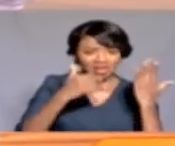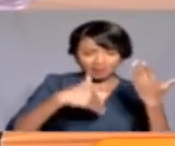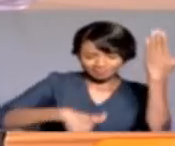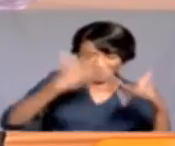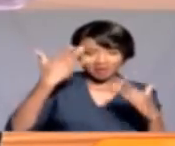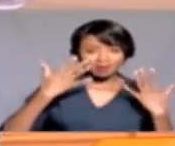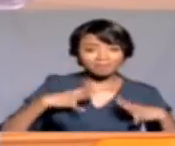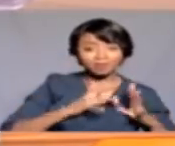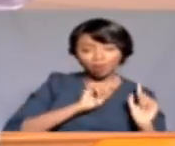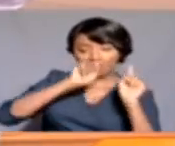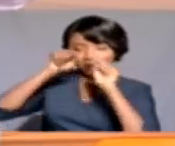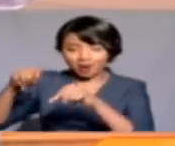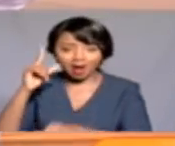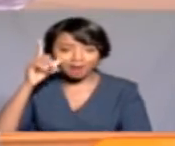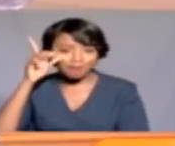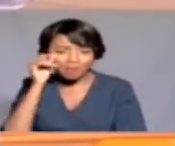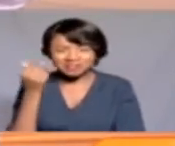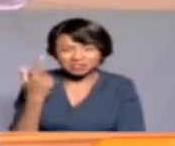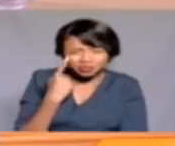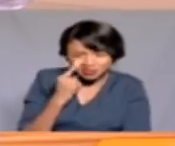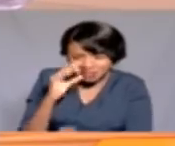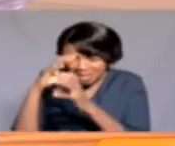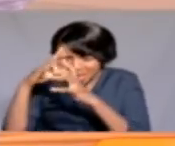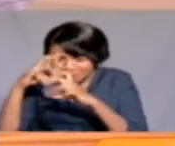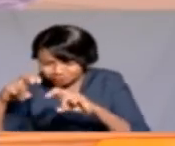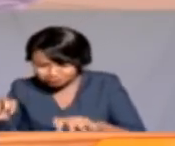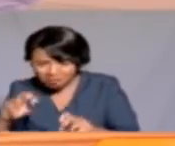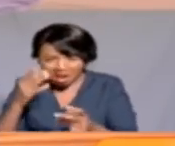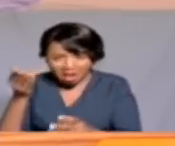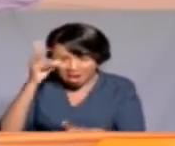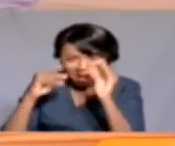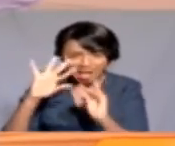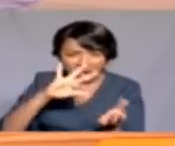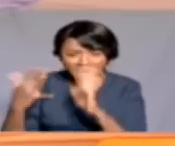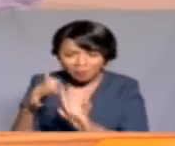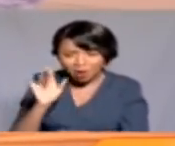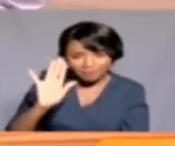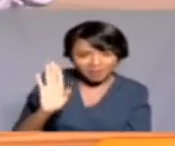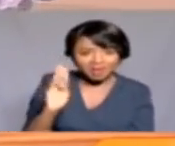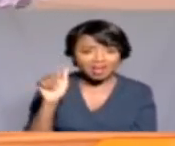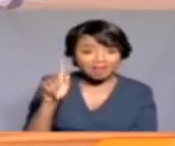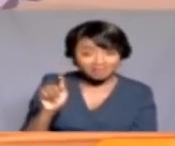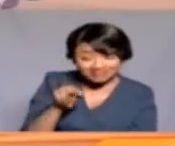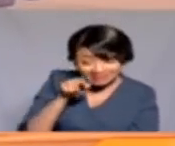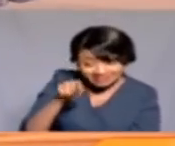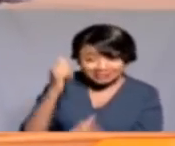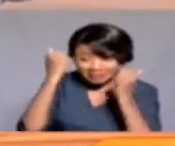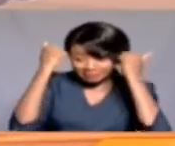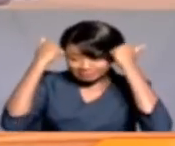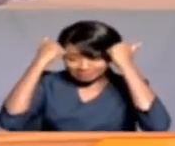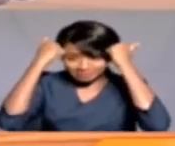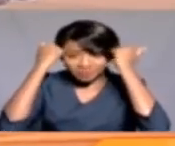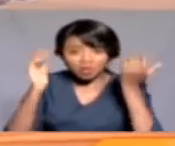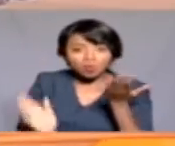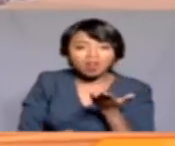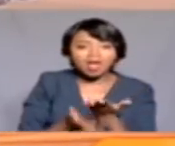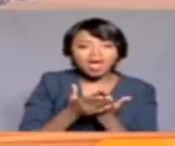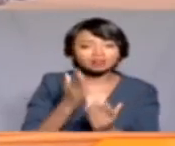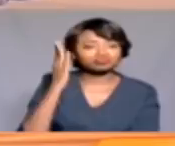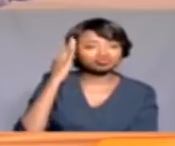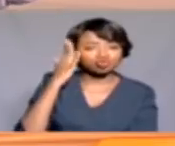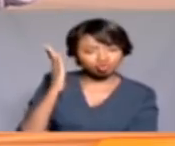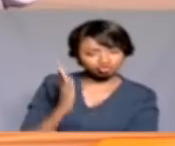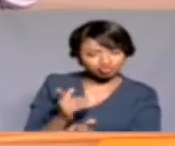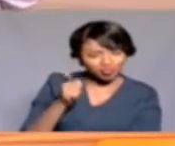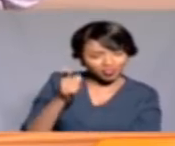out a study on the thousands of bats that have invaded Uhuru Gardens. Well, the study follows a recent discovery of the